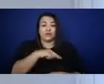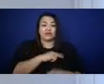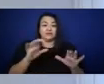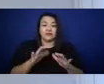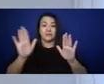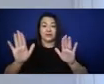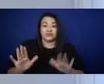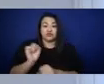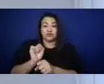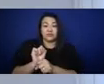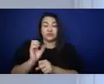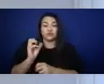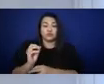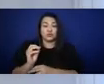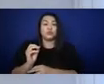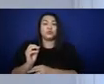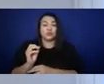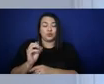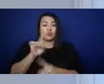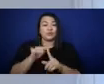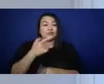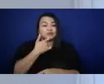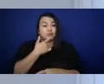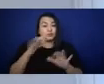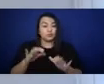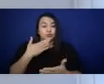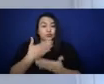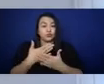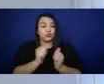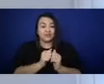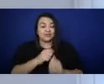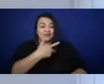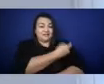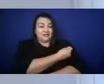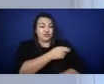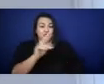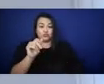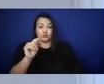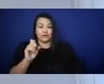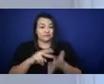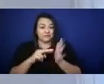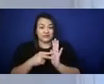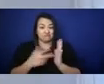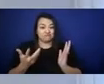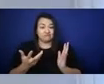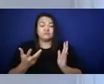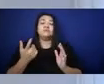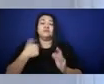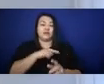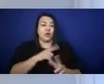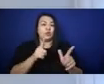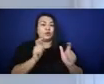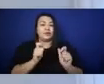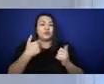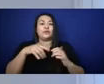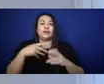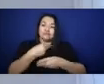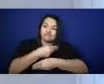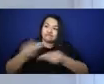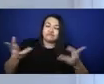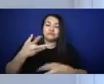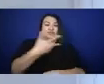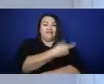of Dallas and Austin and Bexar counties and some of the larger communities throughout Texas. So we're doing a tremendous job. Also on our